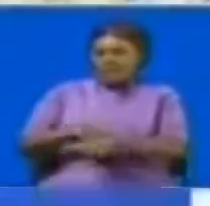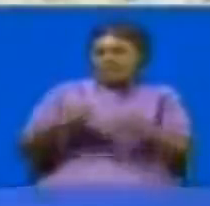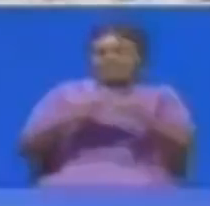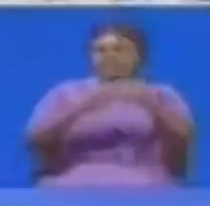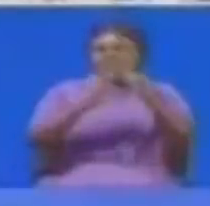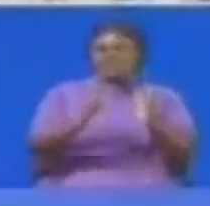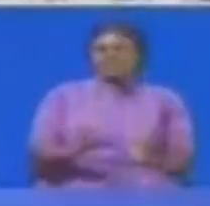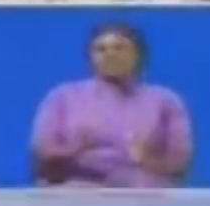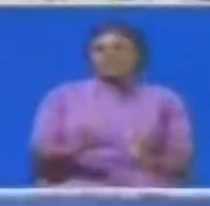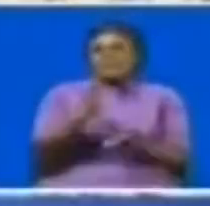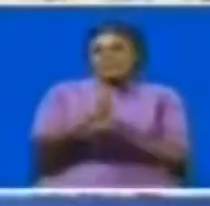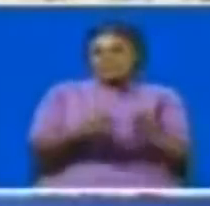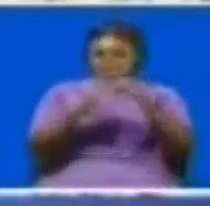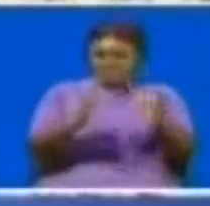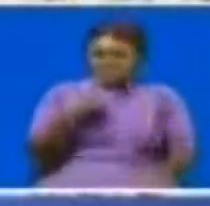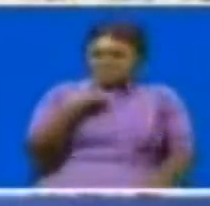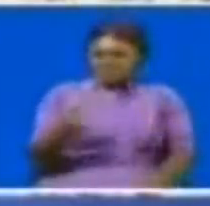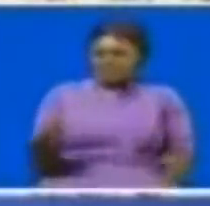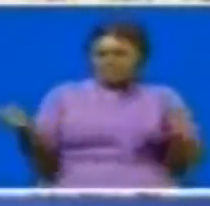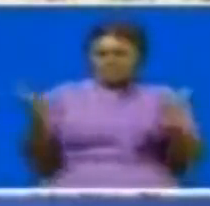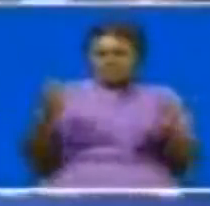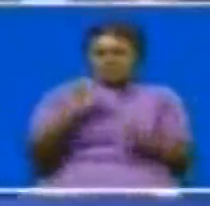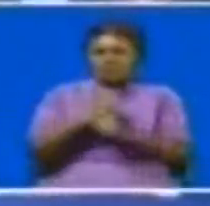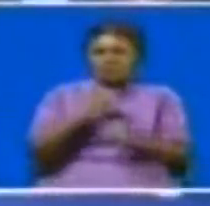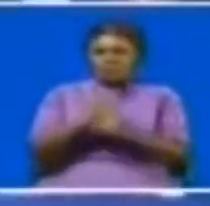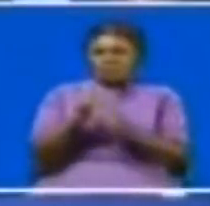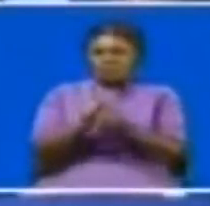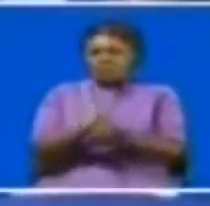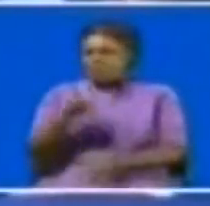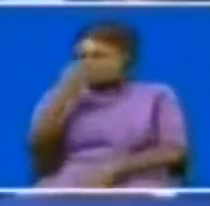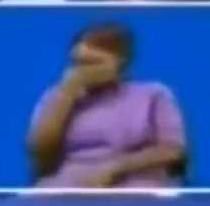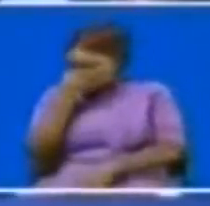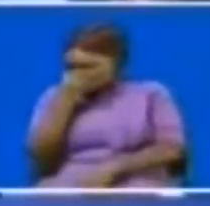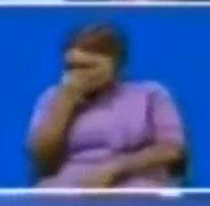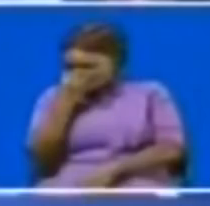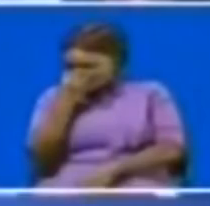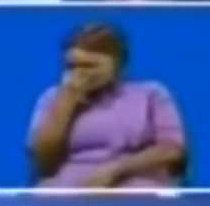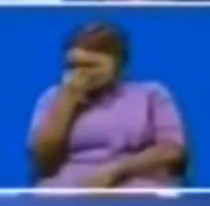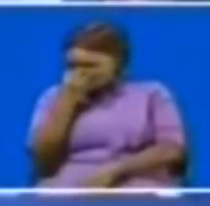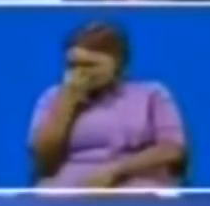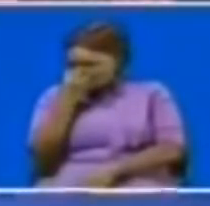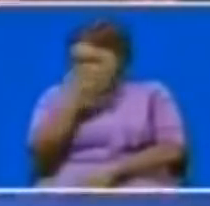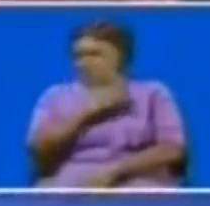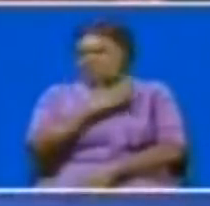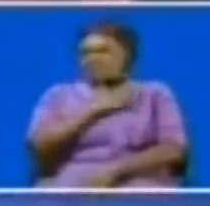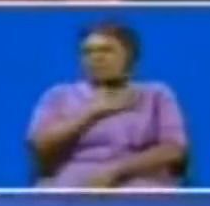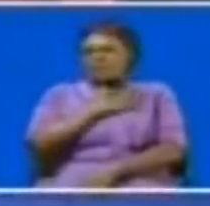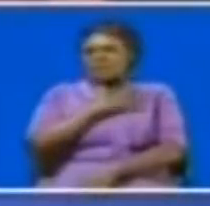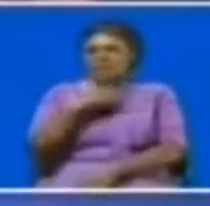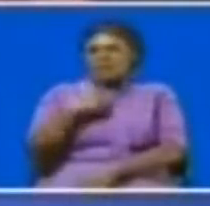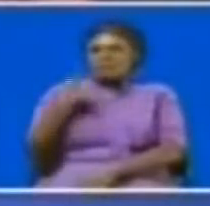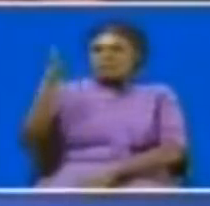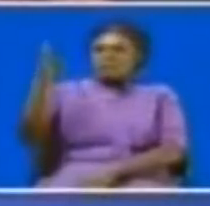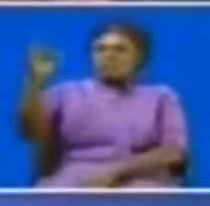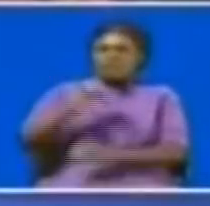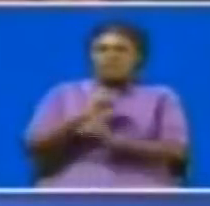hii. Some of the leaders stating that they are ready to work with the Deputy President William Samoei Ruto as NASA does not offer any